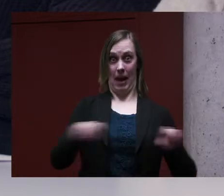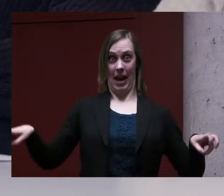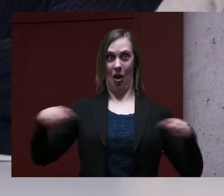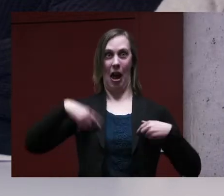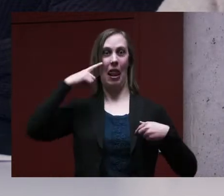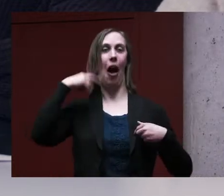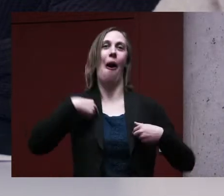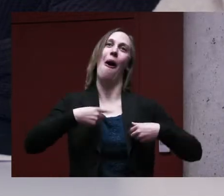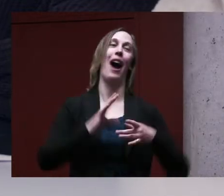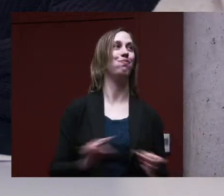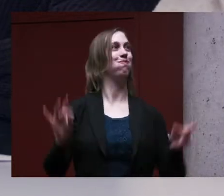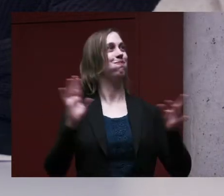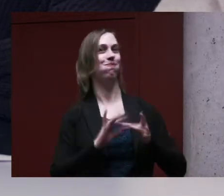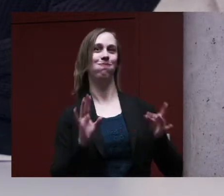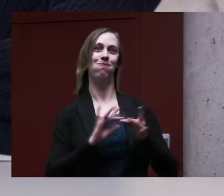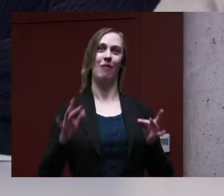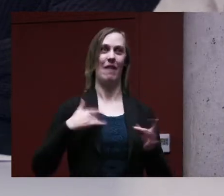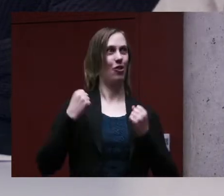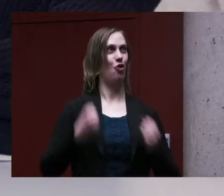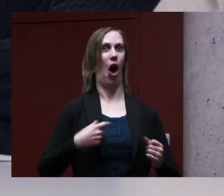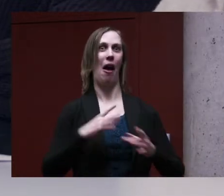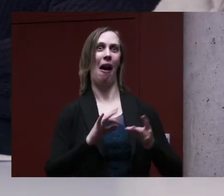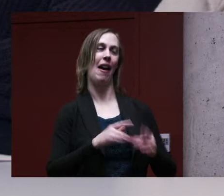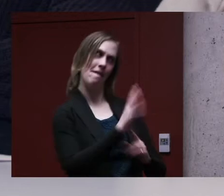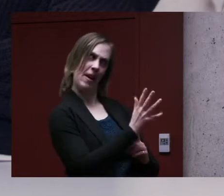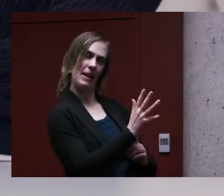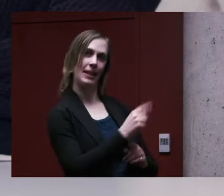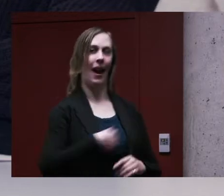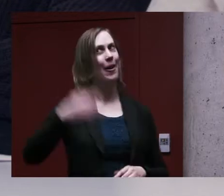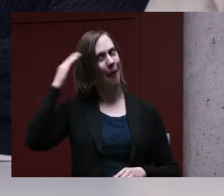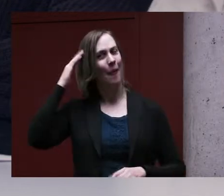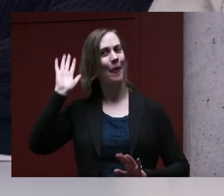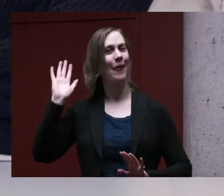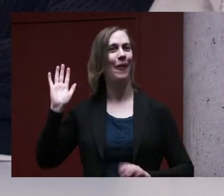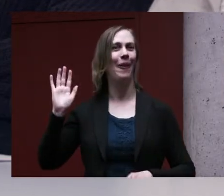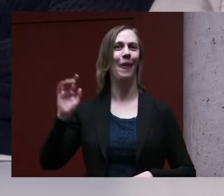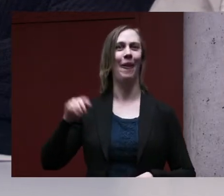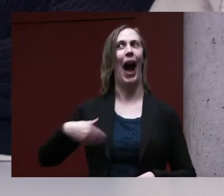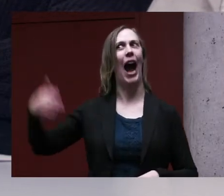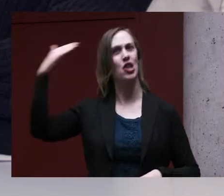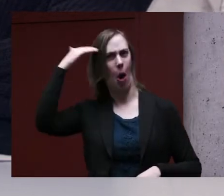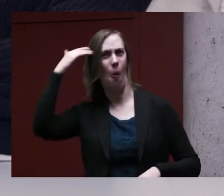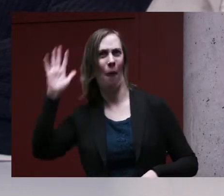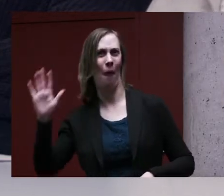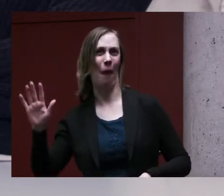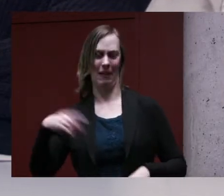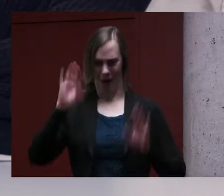talk about what I'm passionate about. 5 minutes. I know. Well, so I know. Okay, I